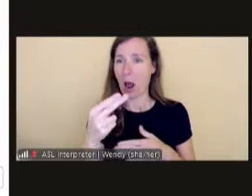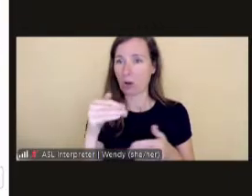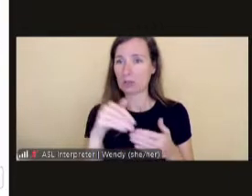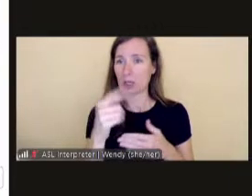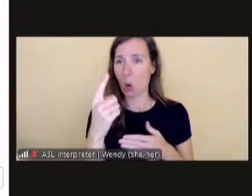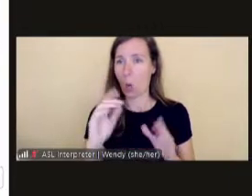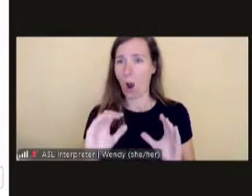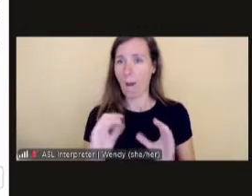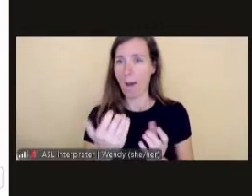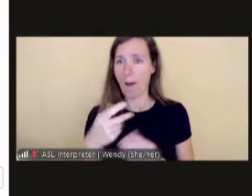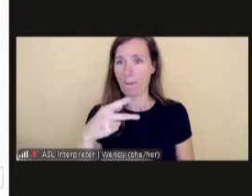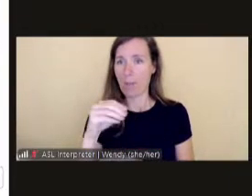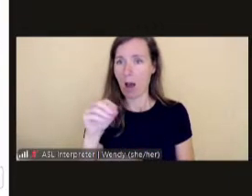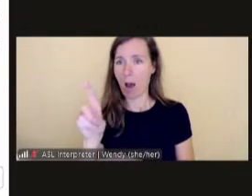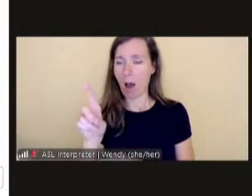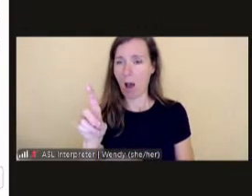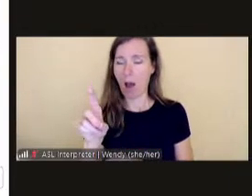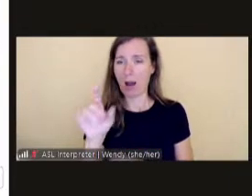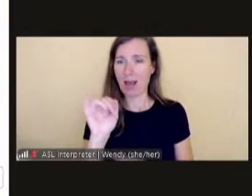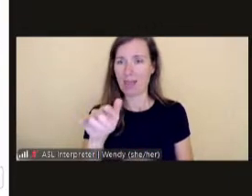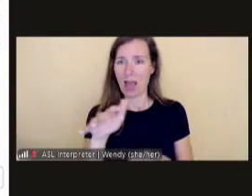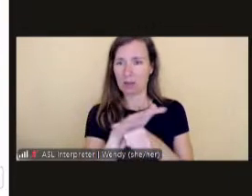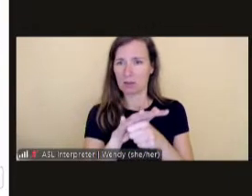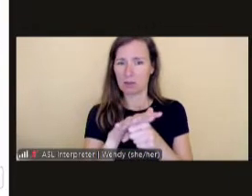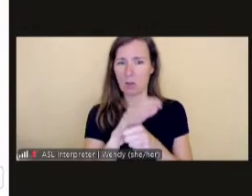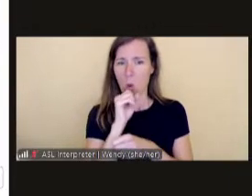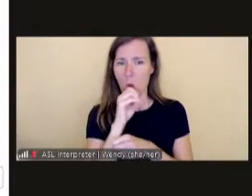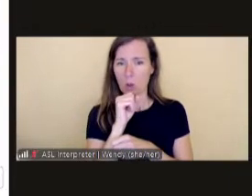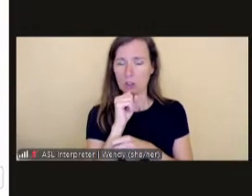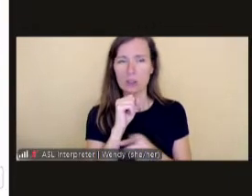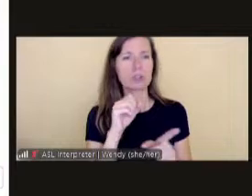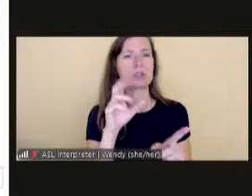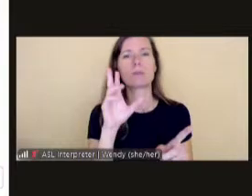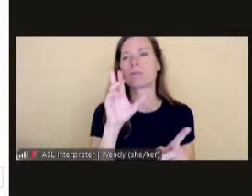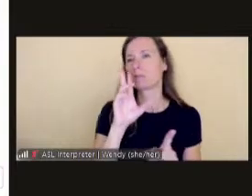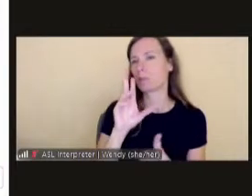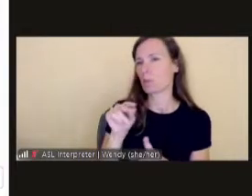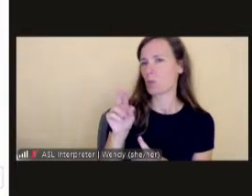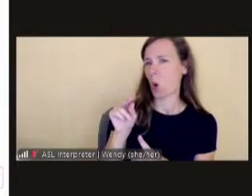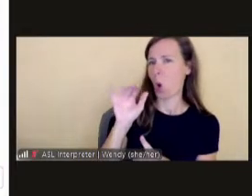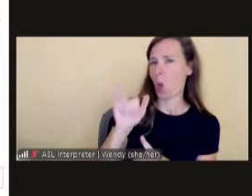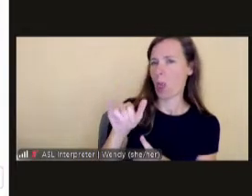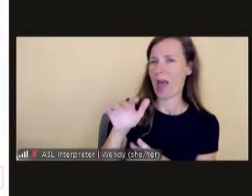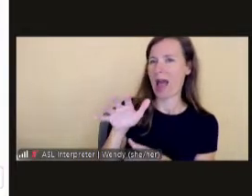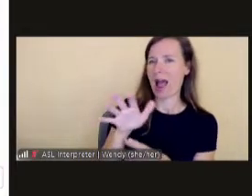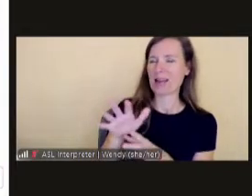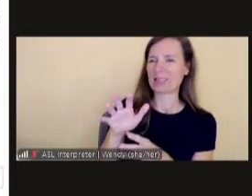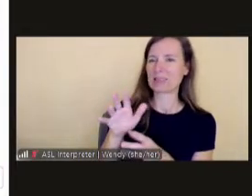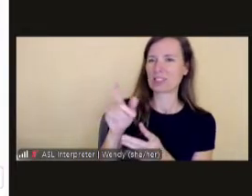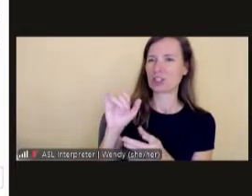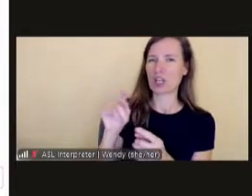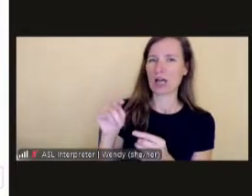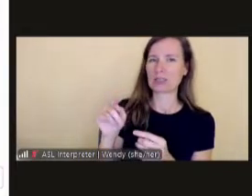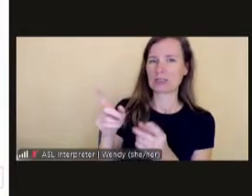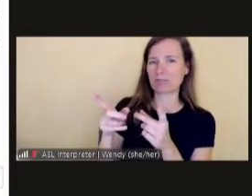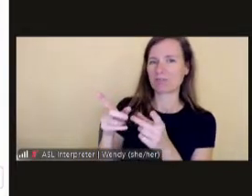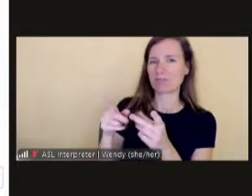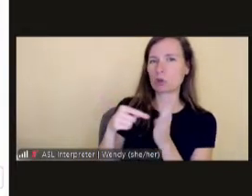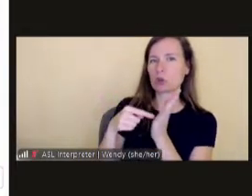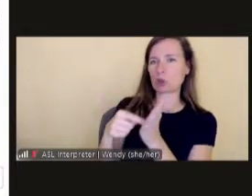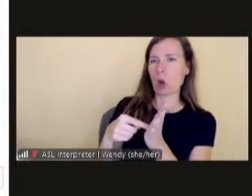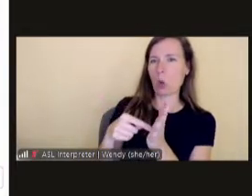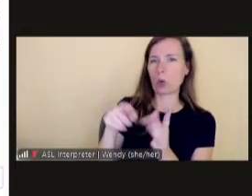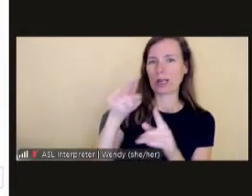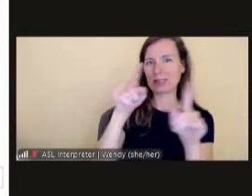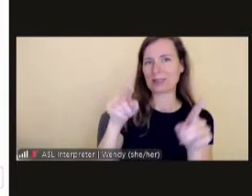that's surrounded by the orange? No, actually, I think that pod is meant to illustrate the issue of backing